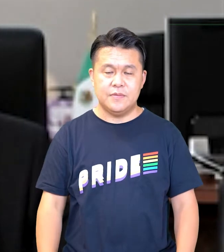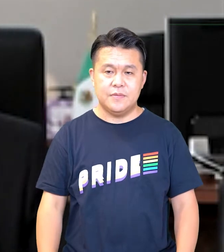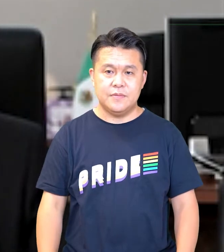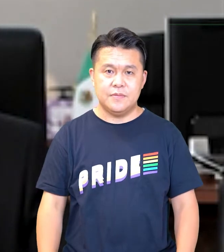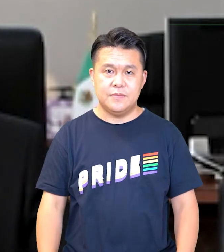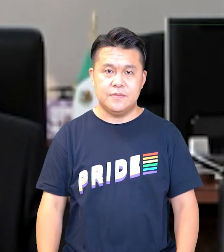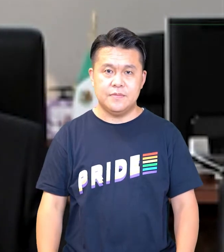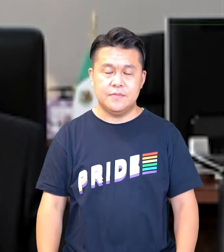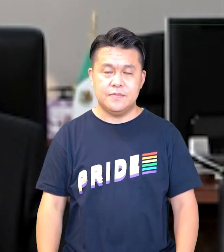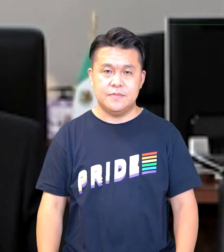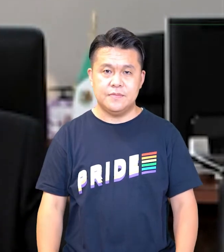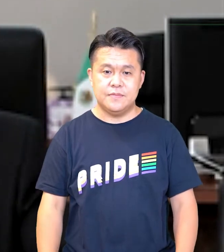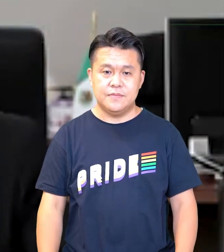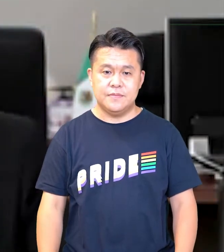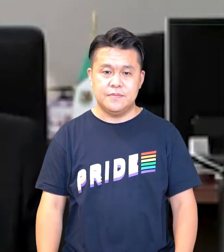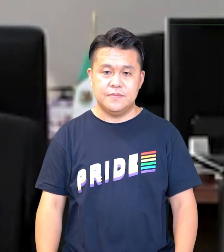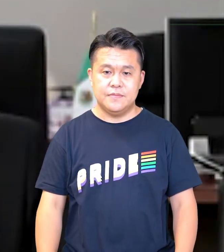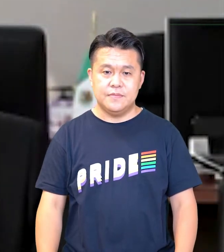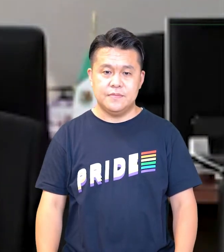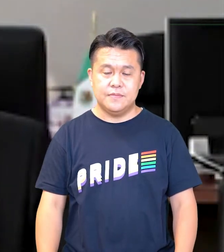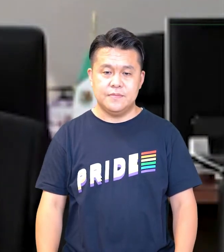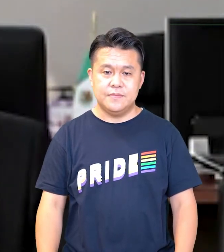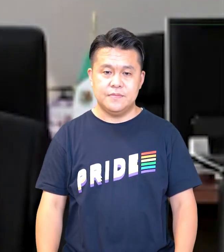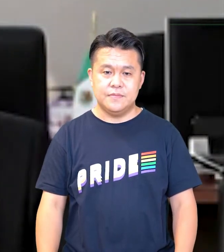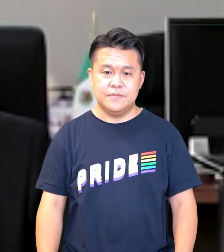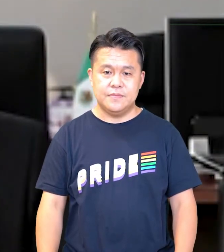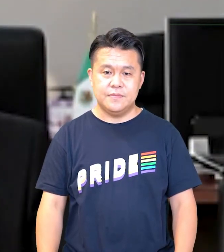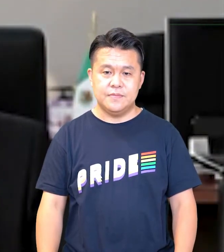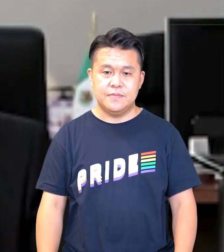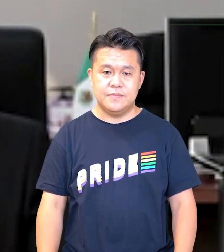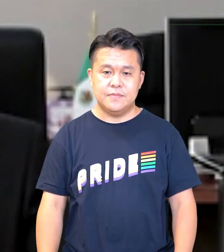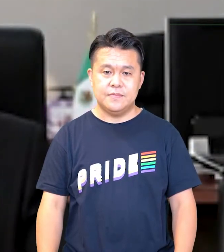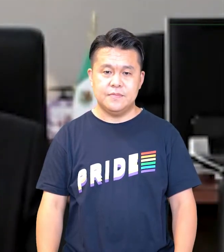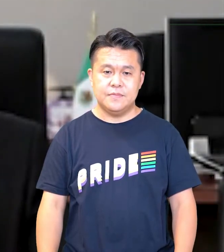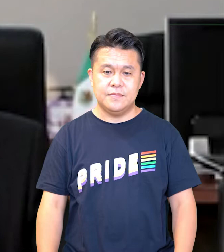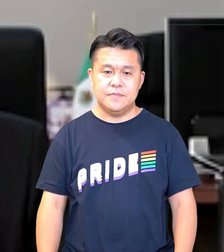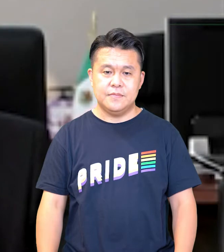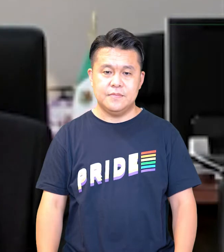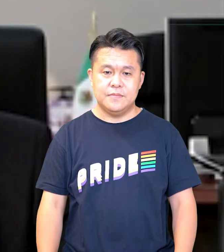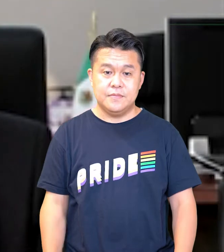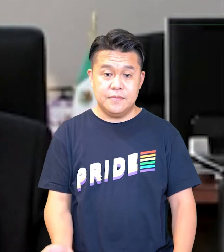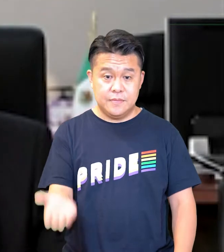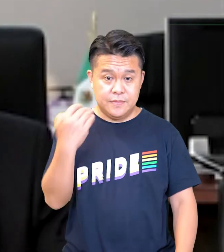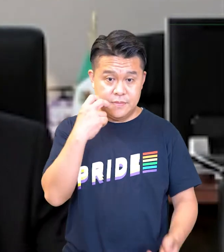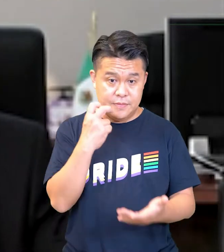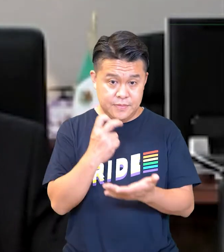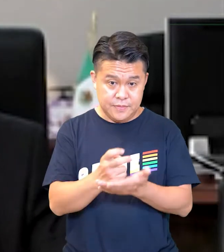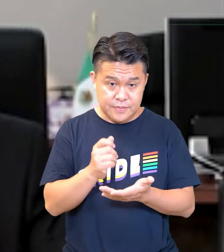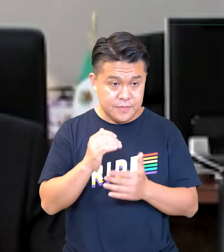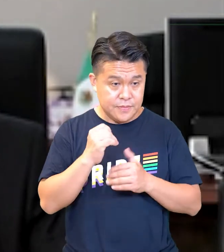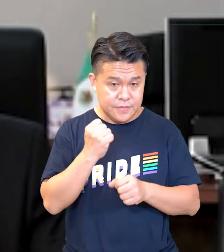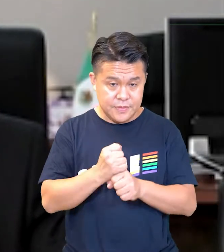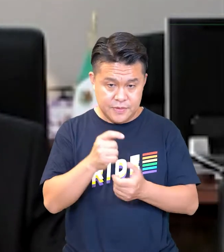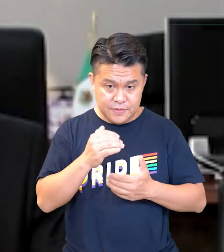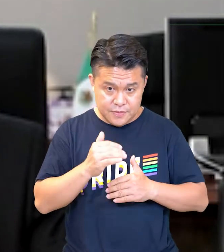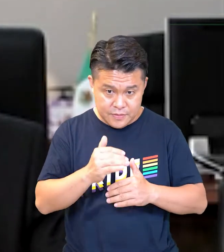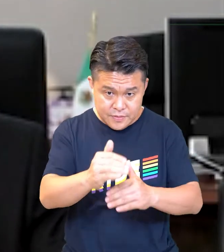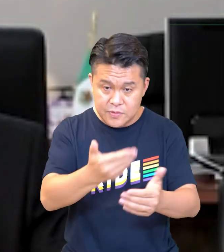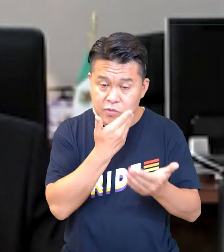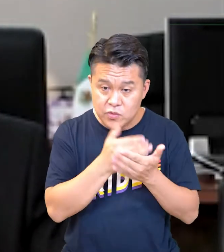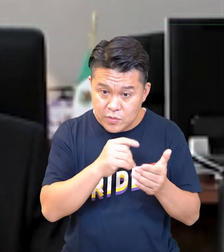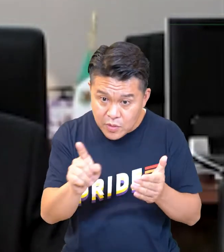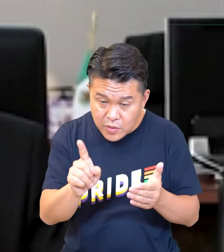political group or from the government by itself. The most important factor was at the